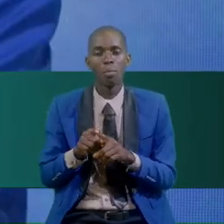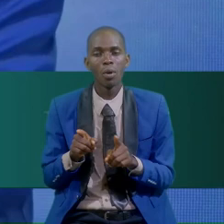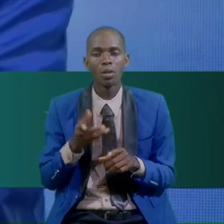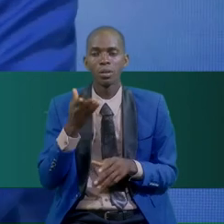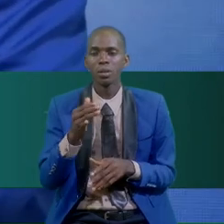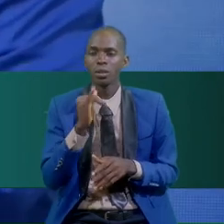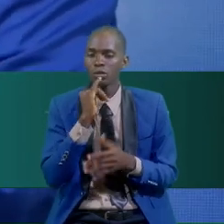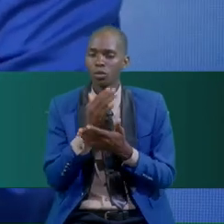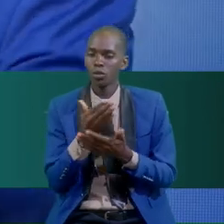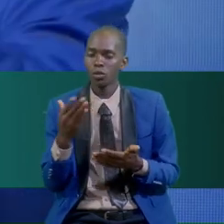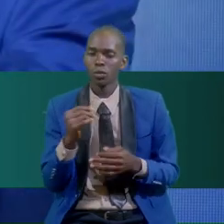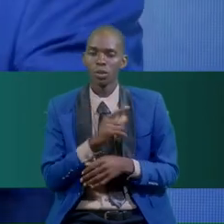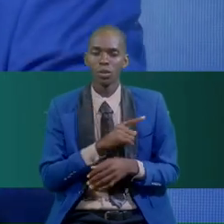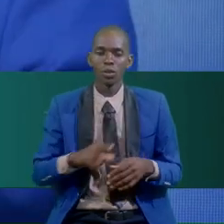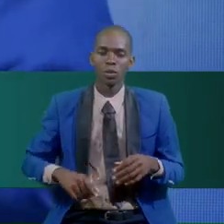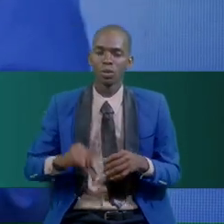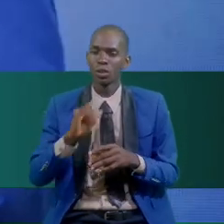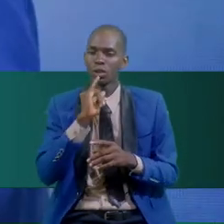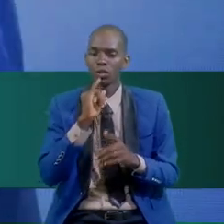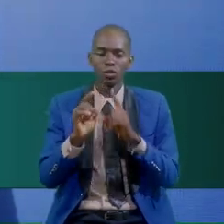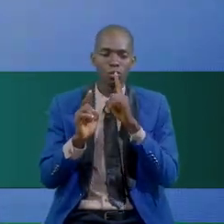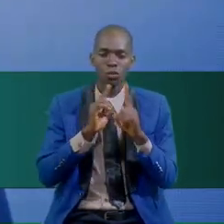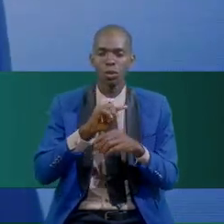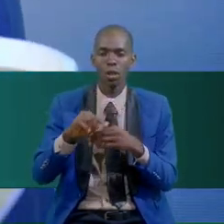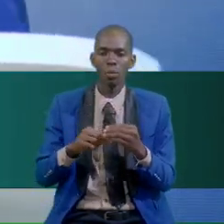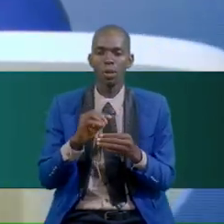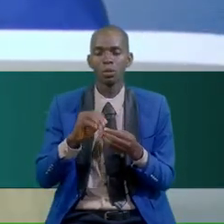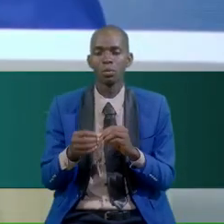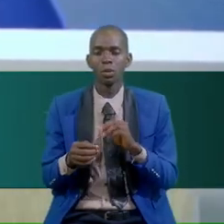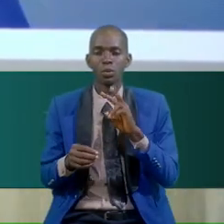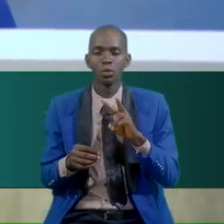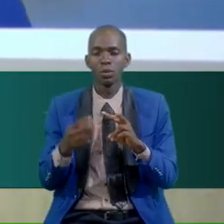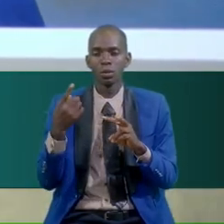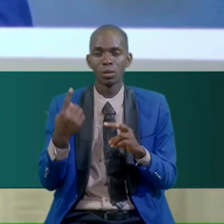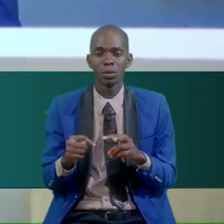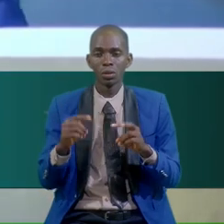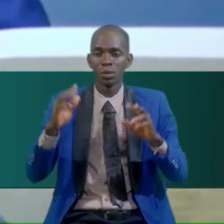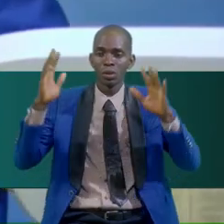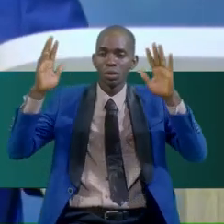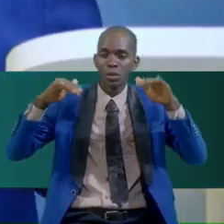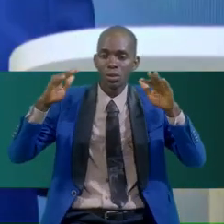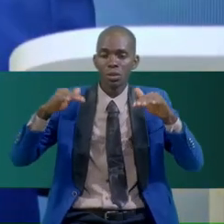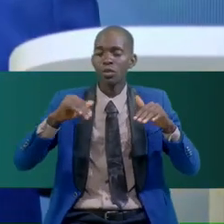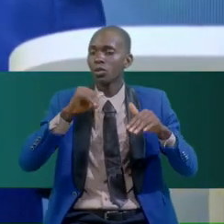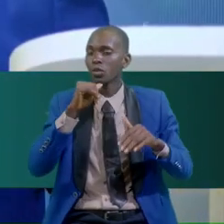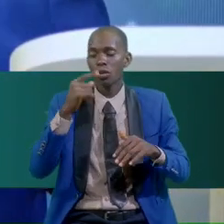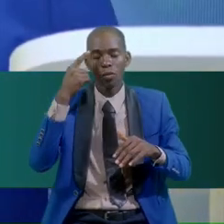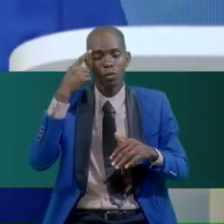talking about, looking ahead. There's number two, the rain, not of refreshing now for the land,